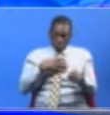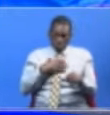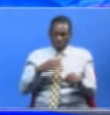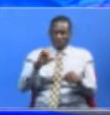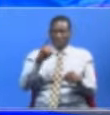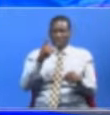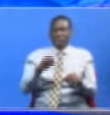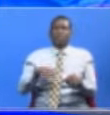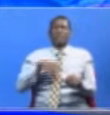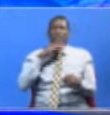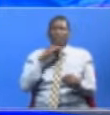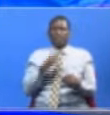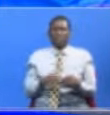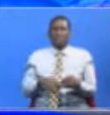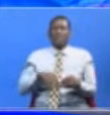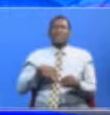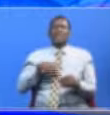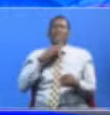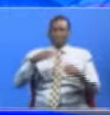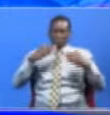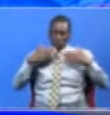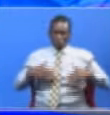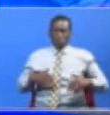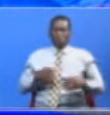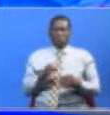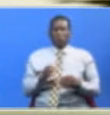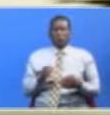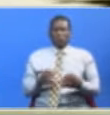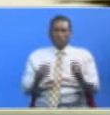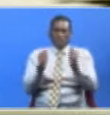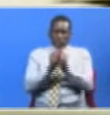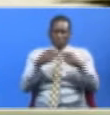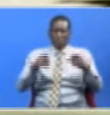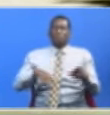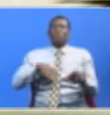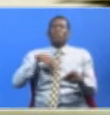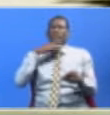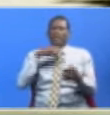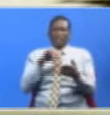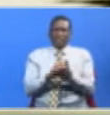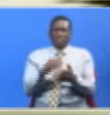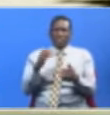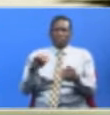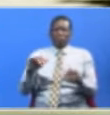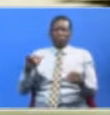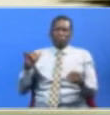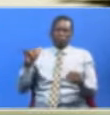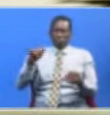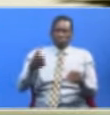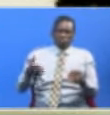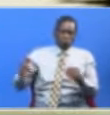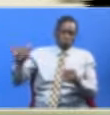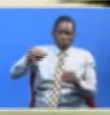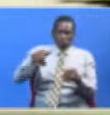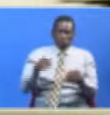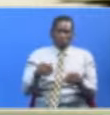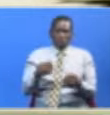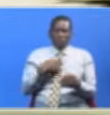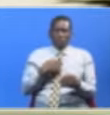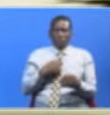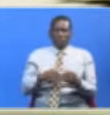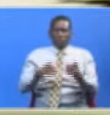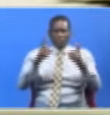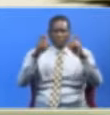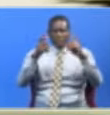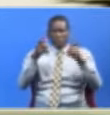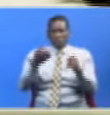Bodies have started arriving of the 10 people who were lost in that helicopter crash earlier today. We have live pictures there for